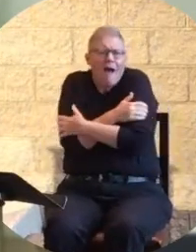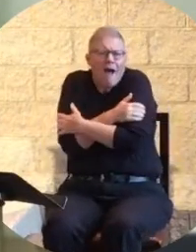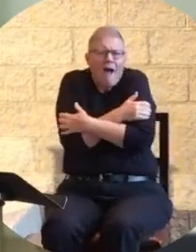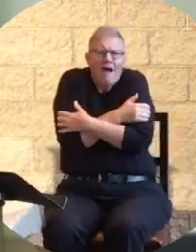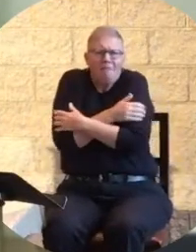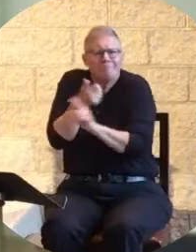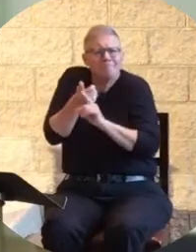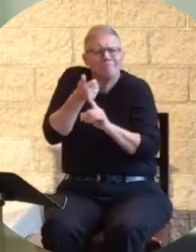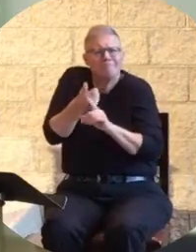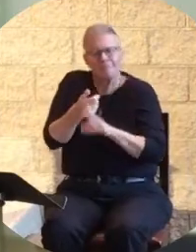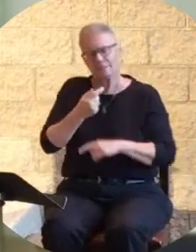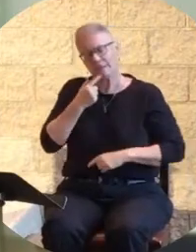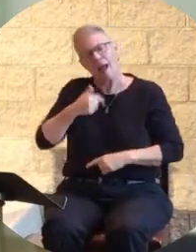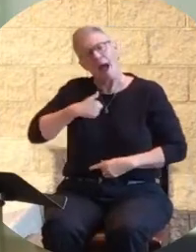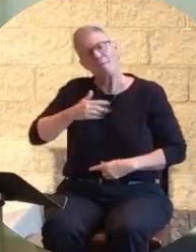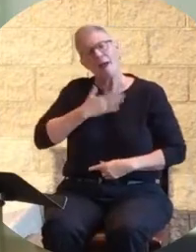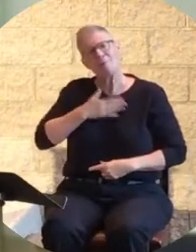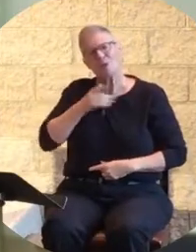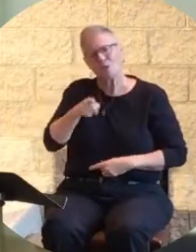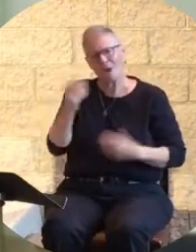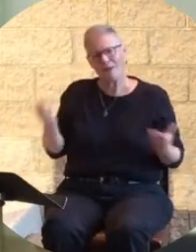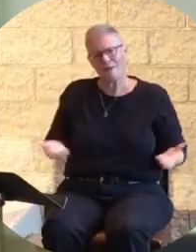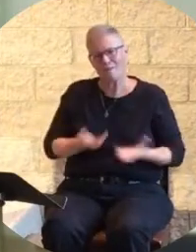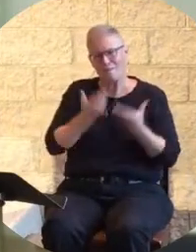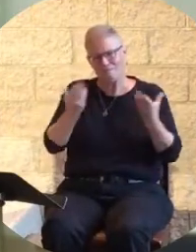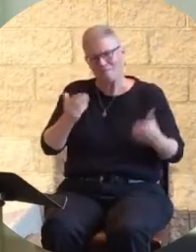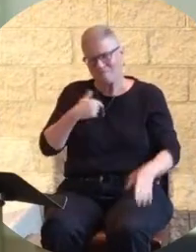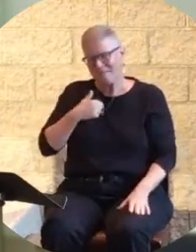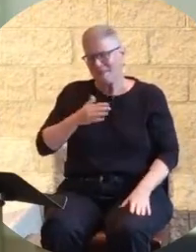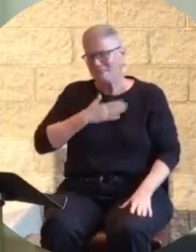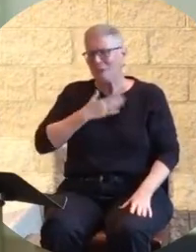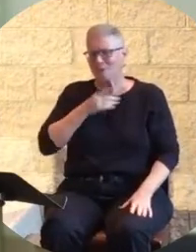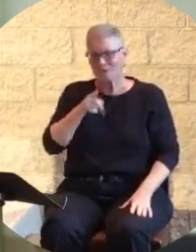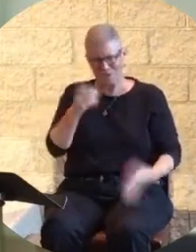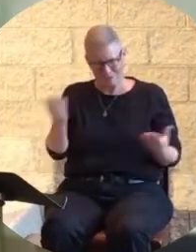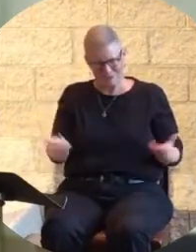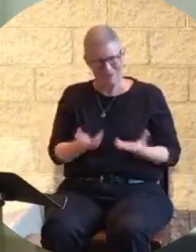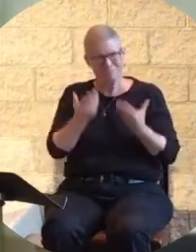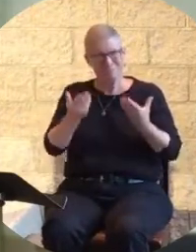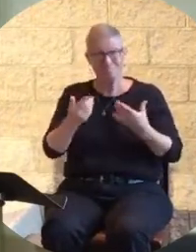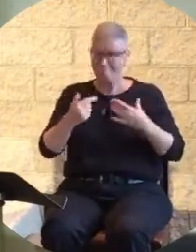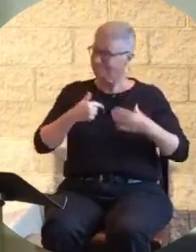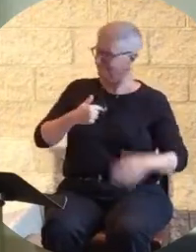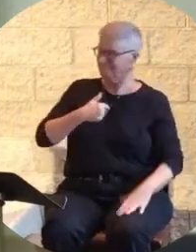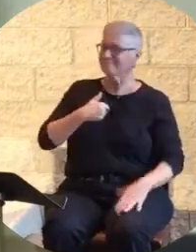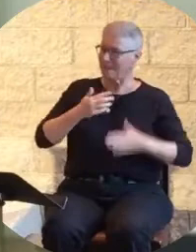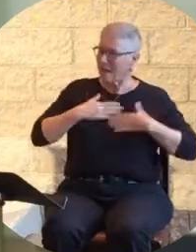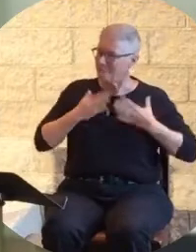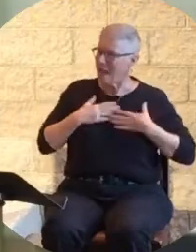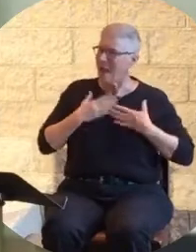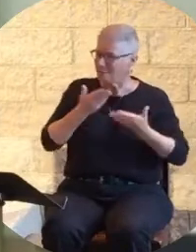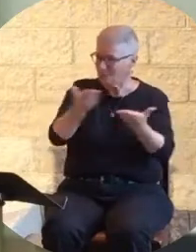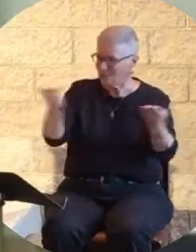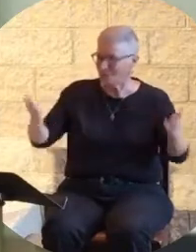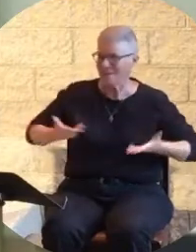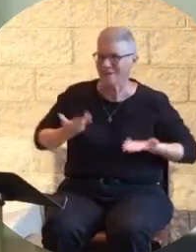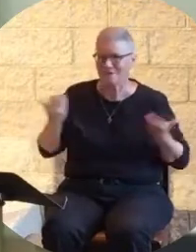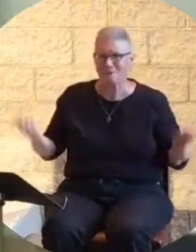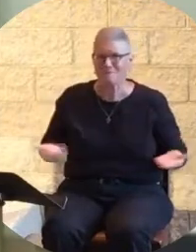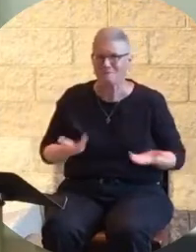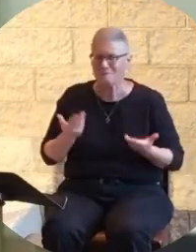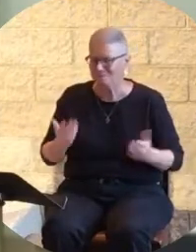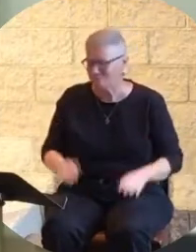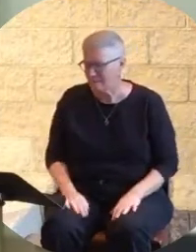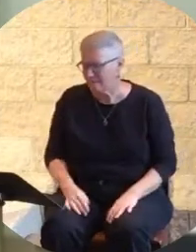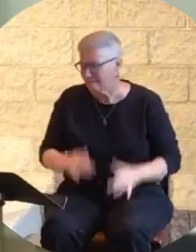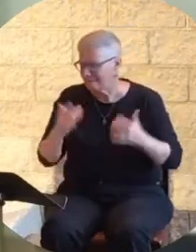say, I'm glad you're here. I'm glad you're here. I'm glad you're here. And now it's time for us